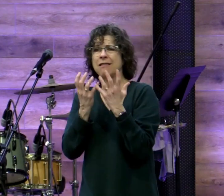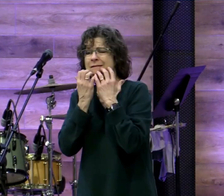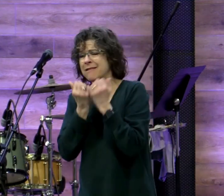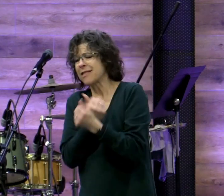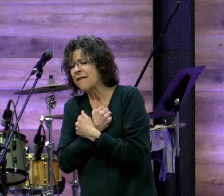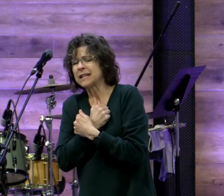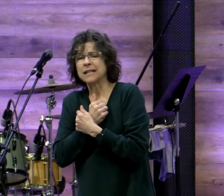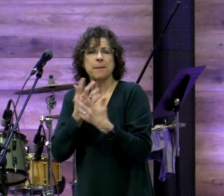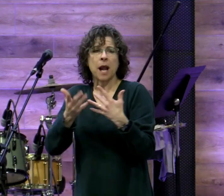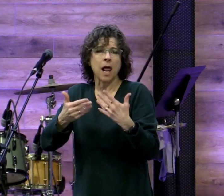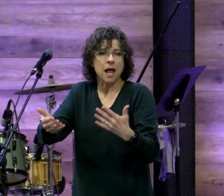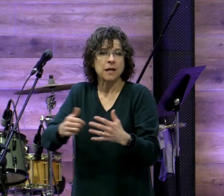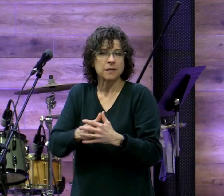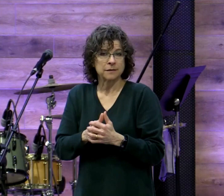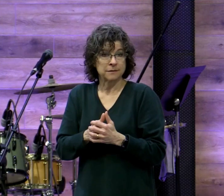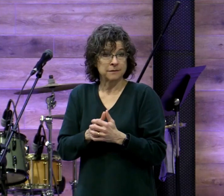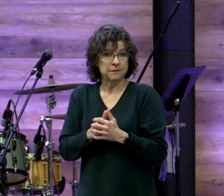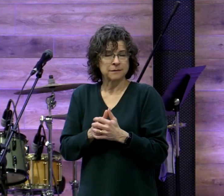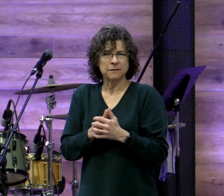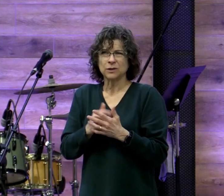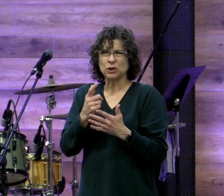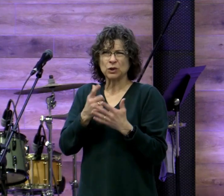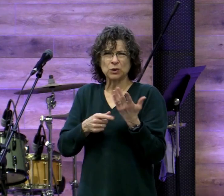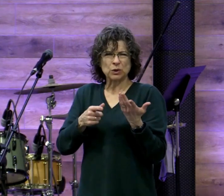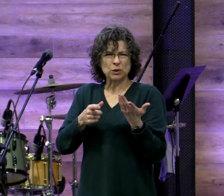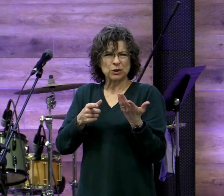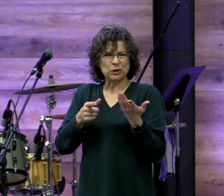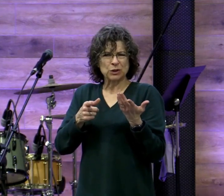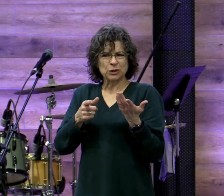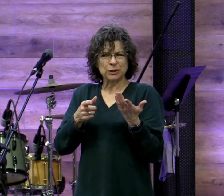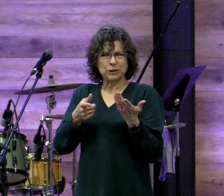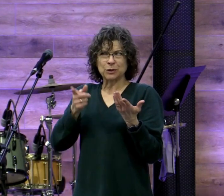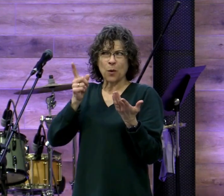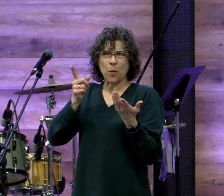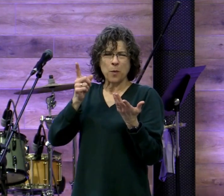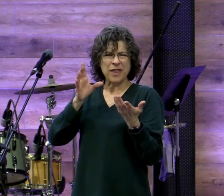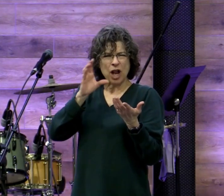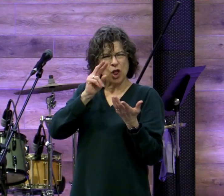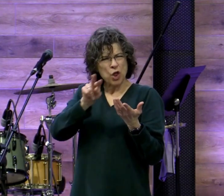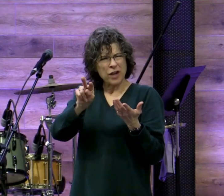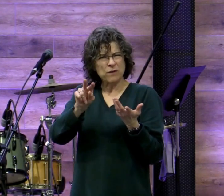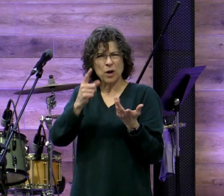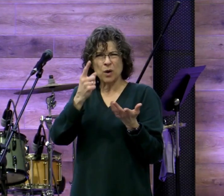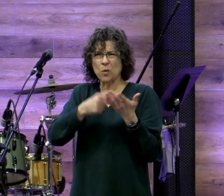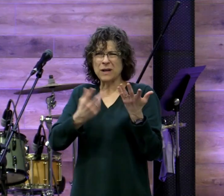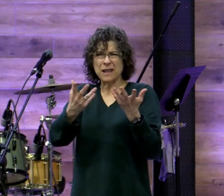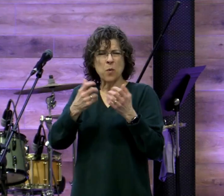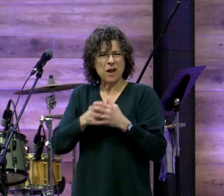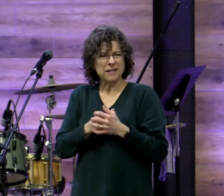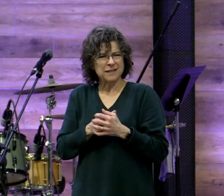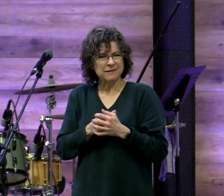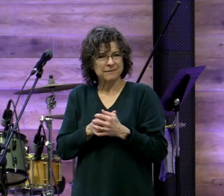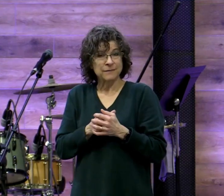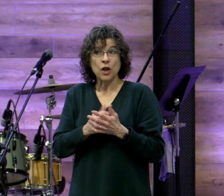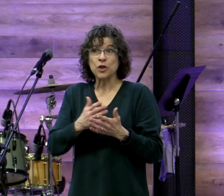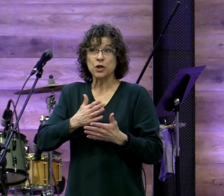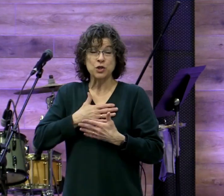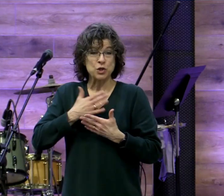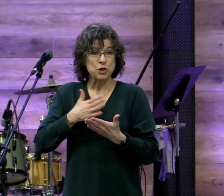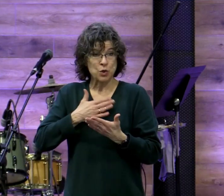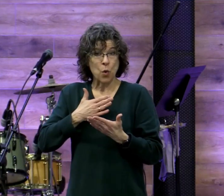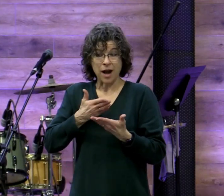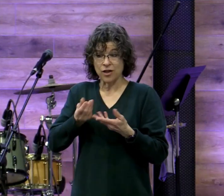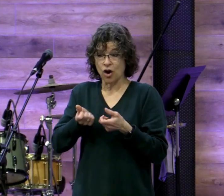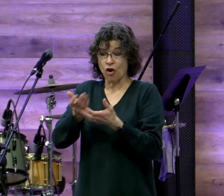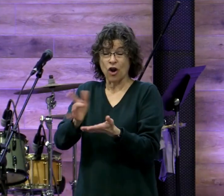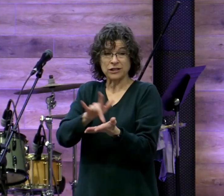he created them. What was it then? What was the joy that was set before him that willingly caused him to endure the